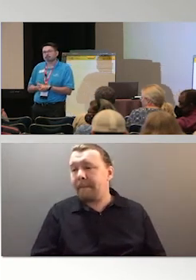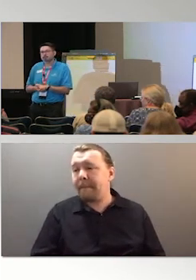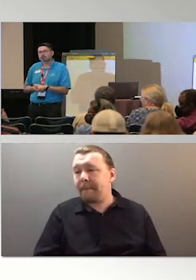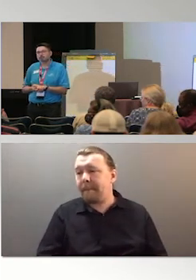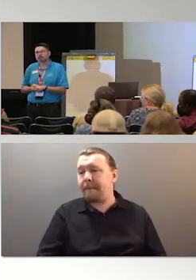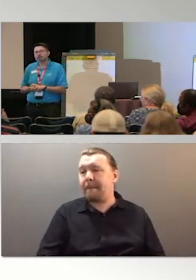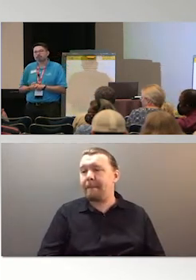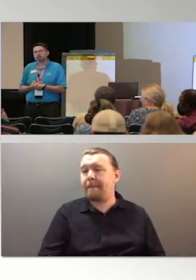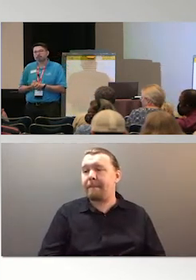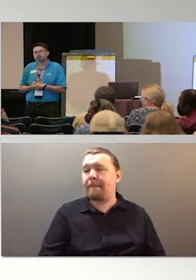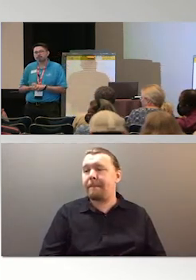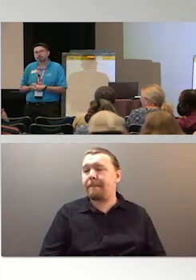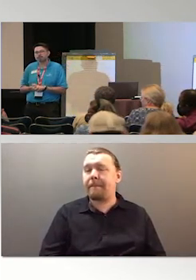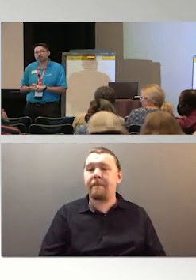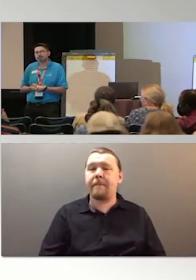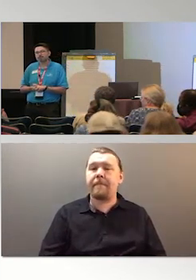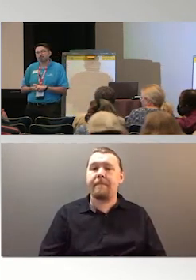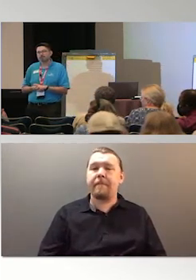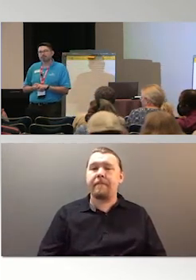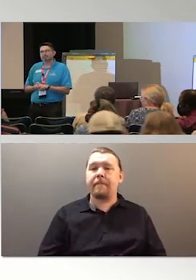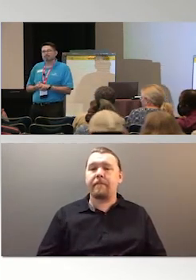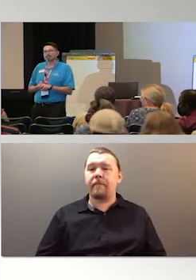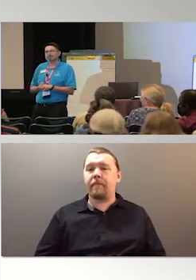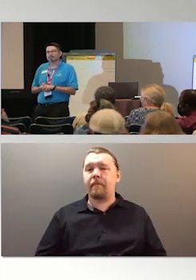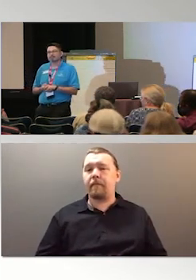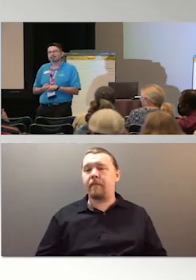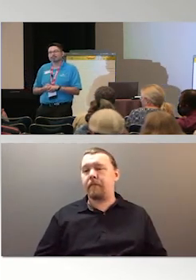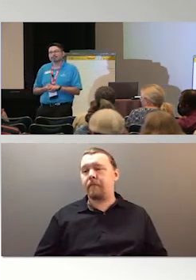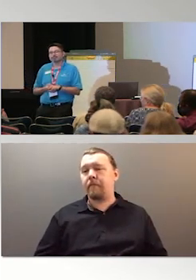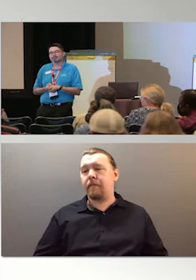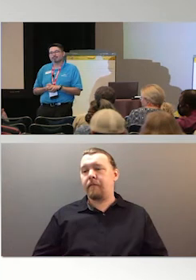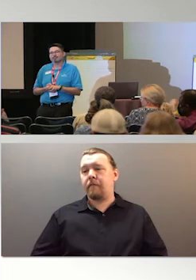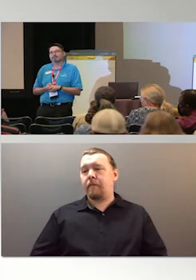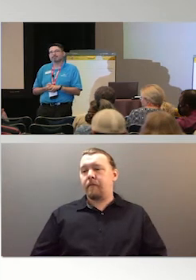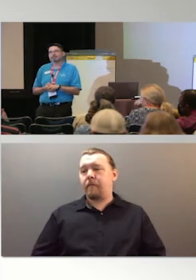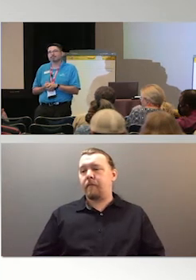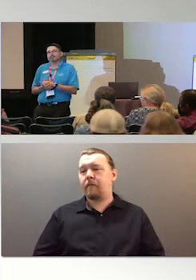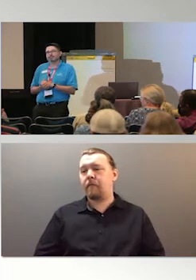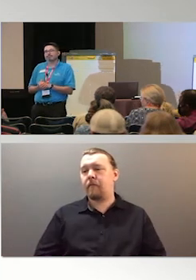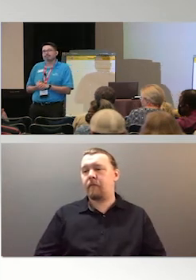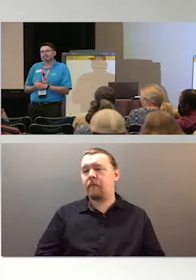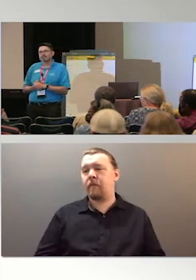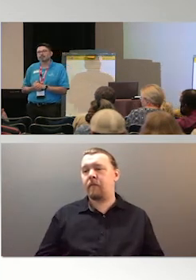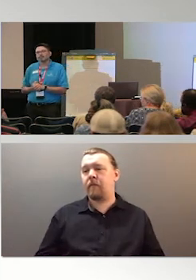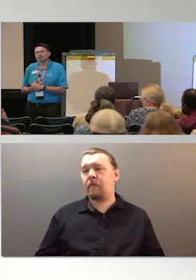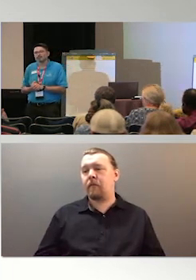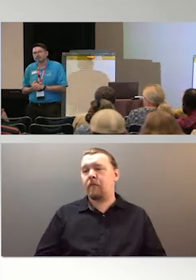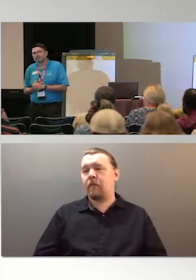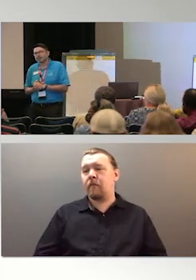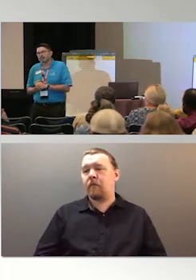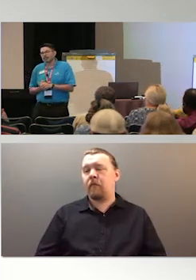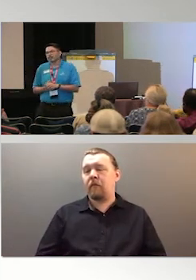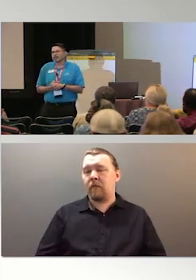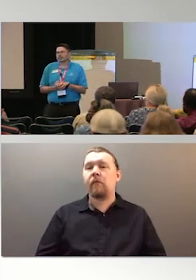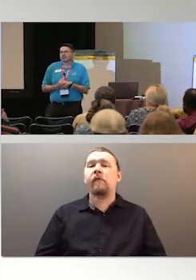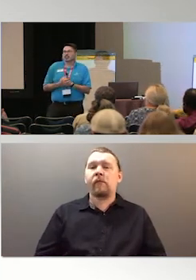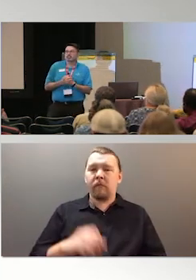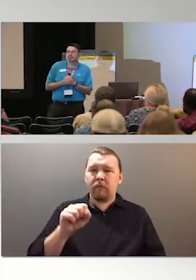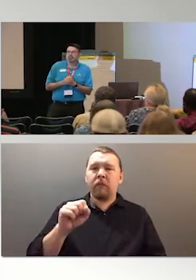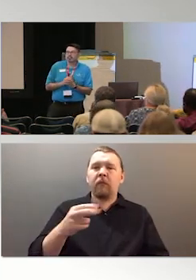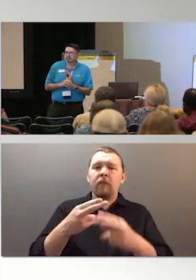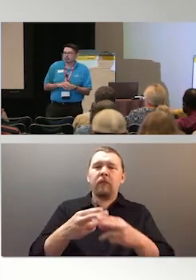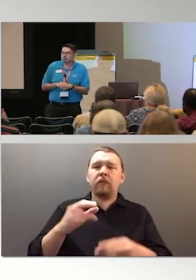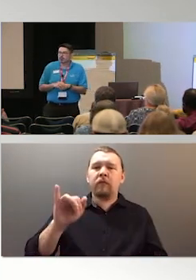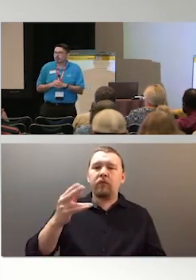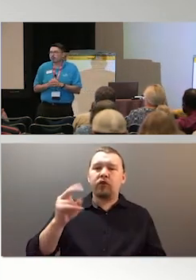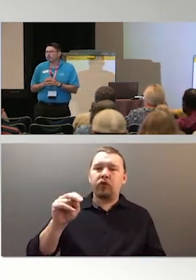I pass, do you have a specific vehicle to bring my successor up to speed on ABLE? Yes, it's called the